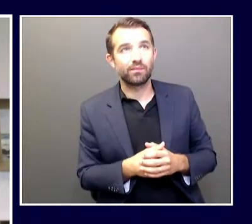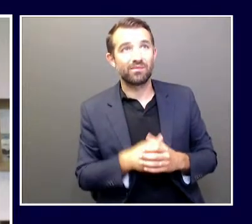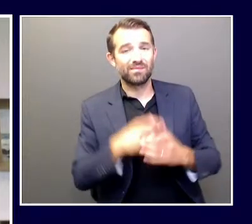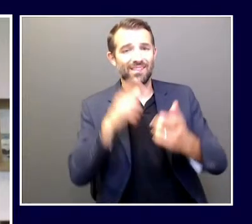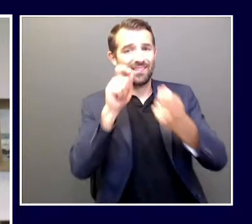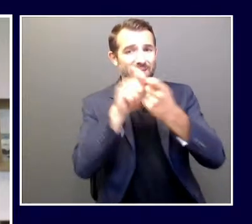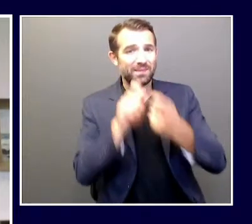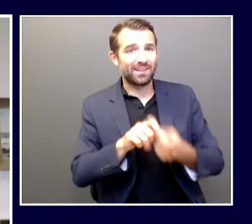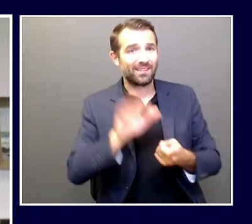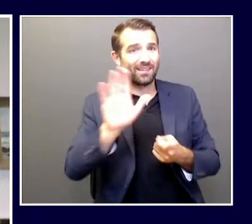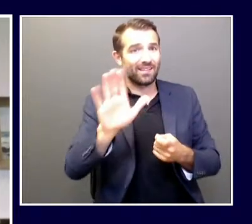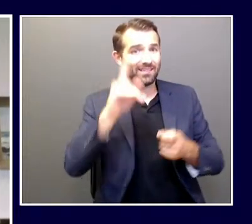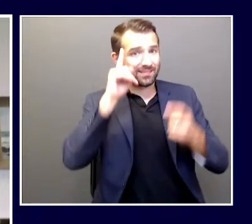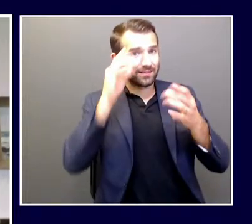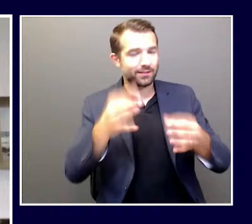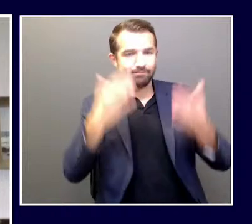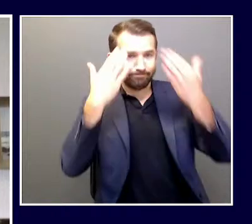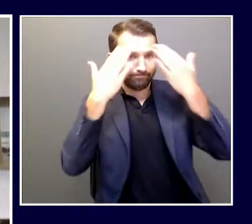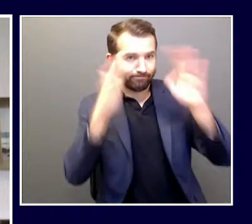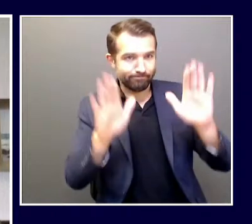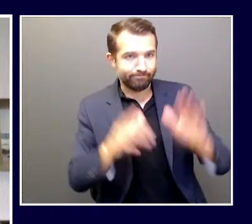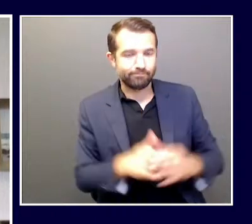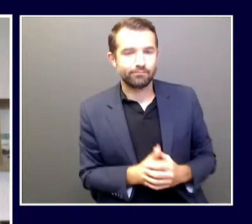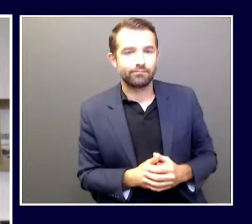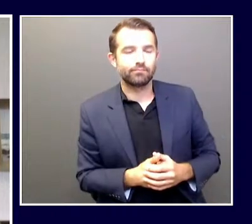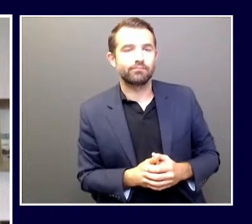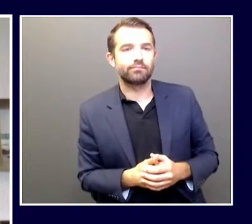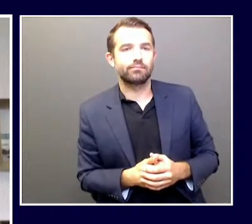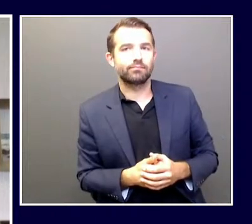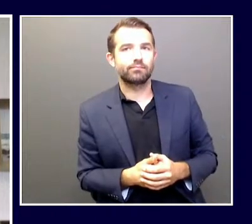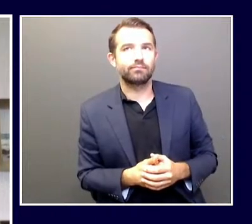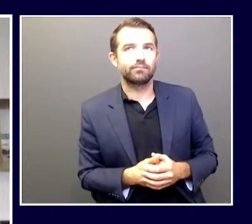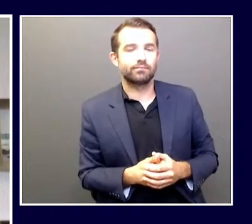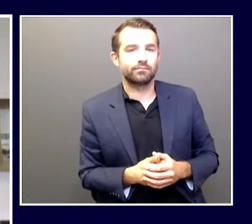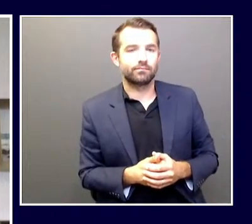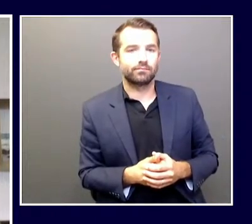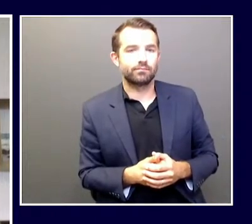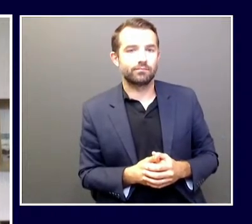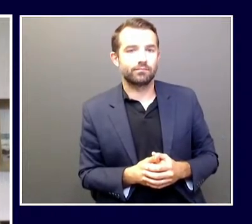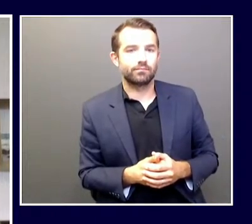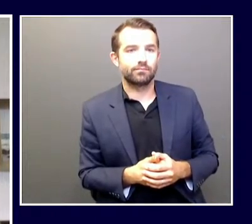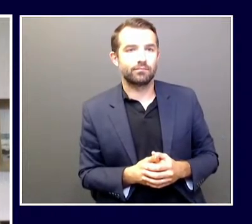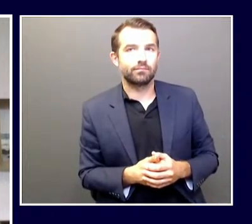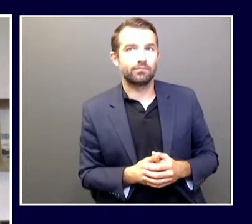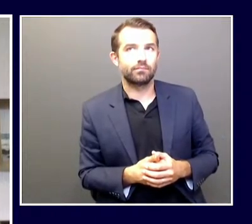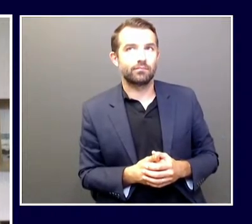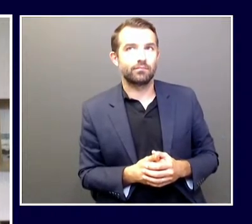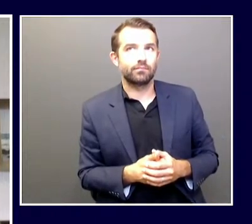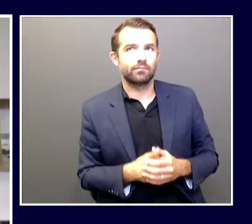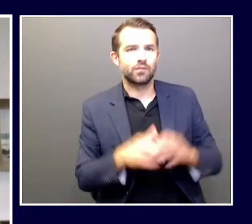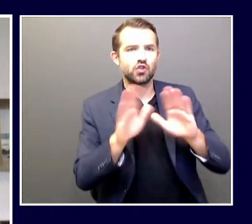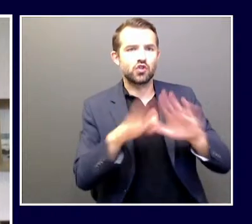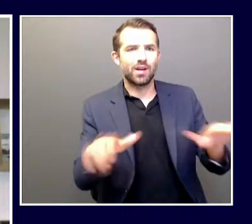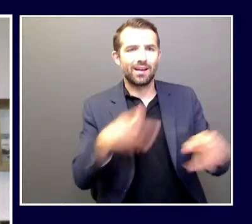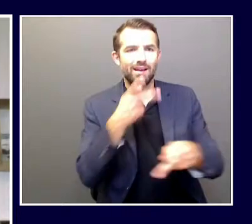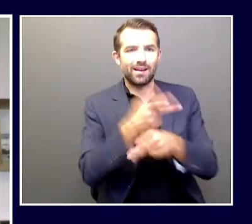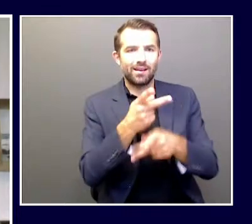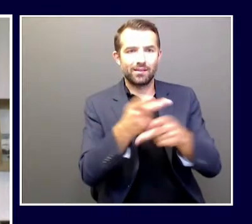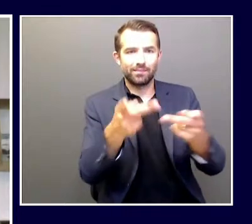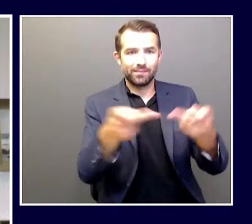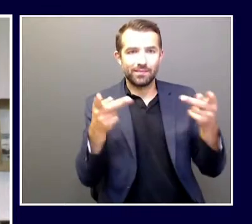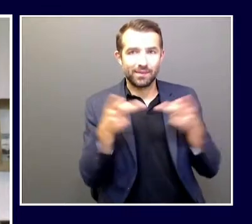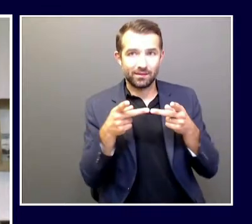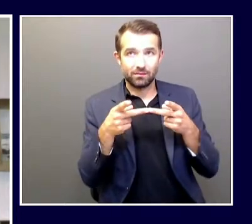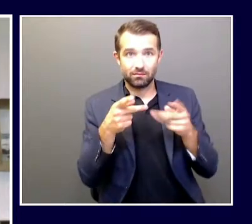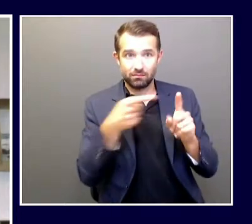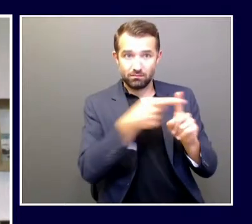Safety. Okay, and is the state issuing any guidance to childcare facilities about requiring staff or families to be vaccinated for